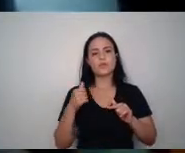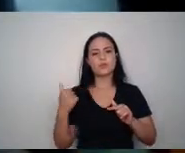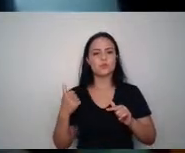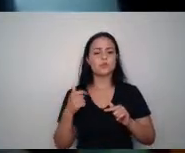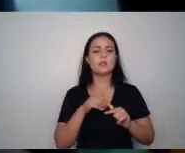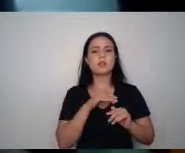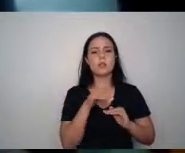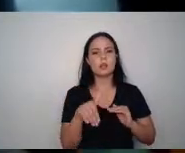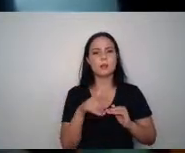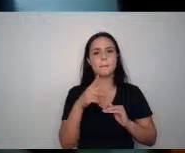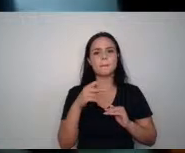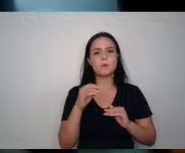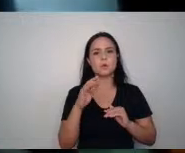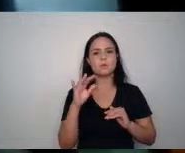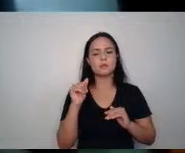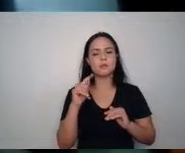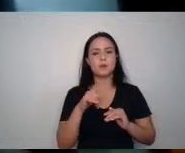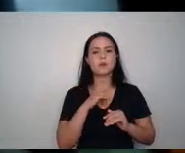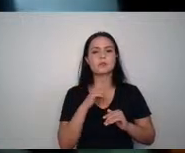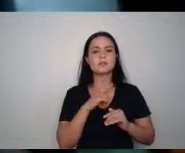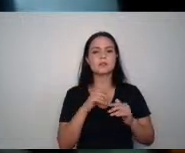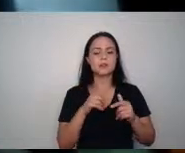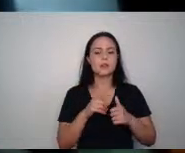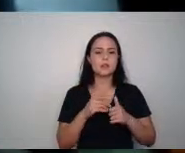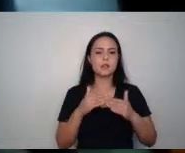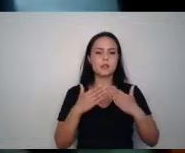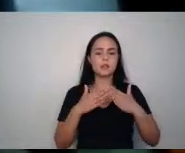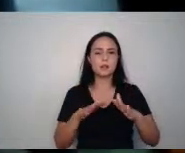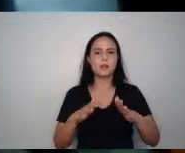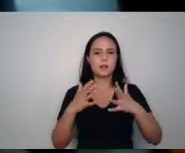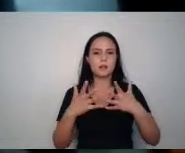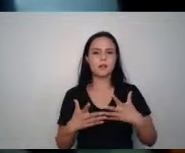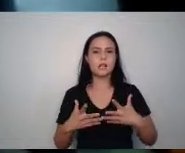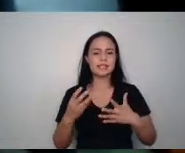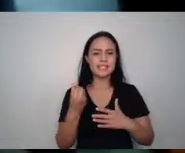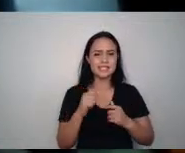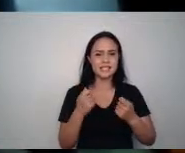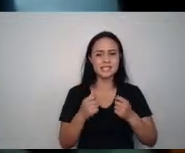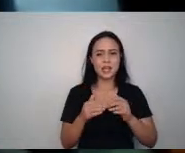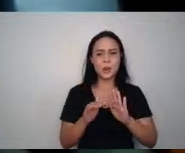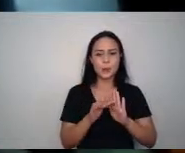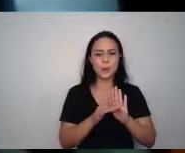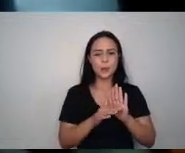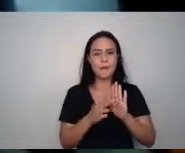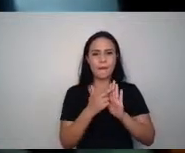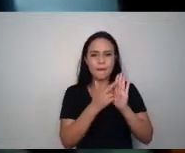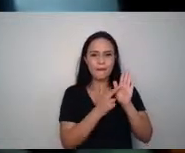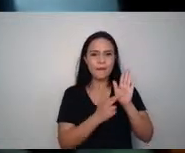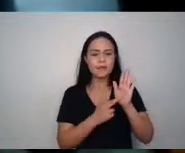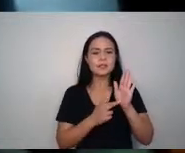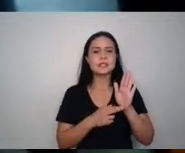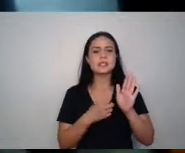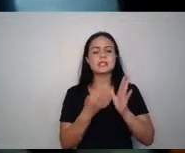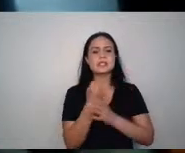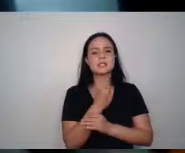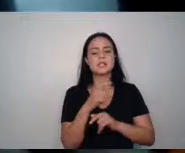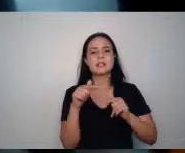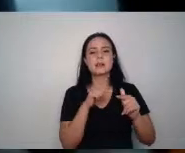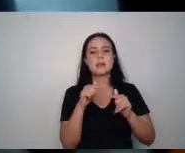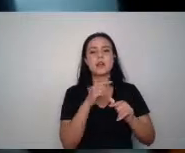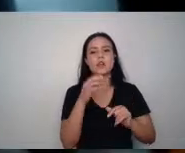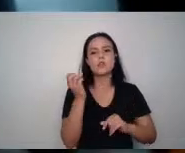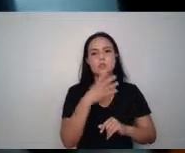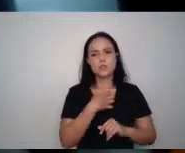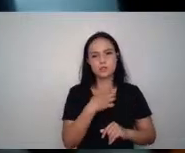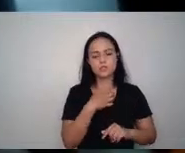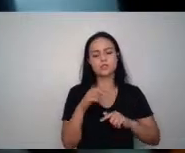Future of Work in Portugal also too approaches these issues and says that we need to update these safety